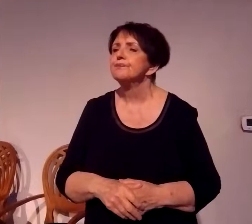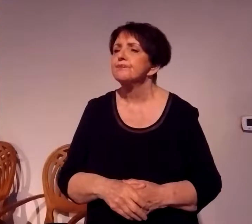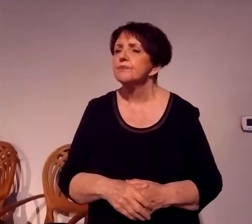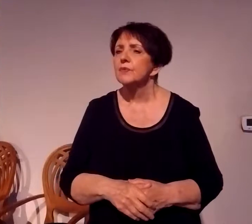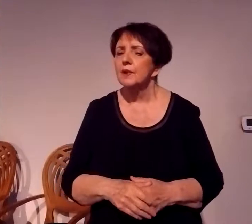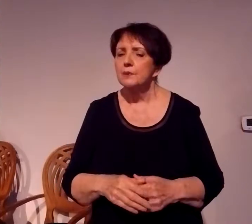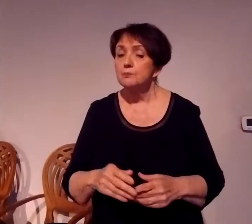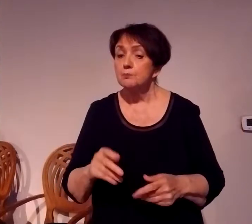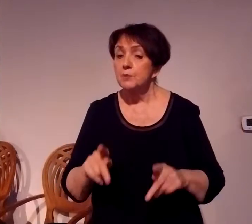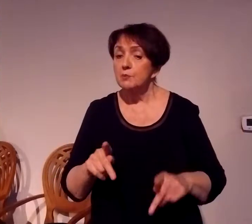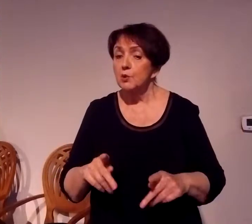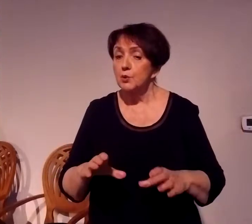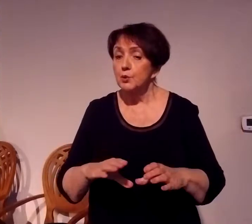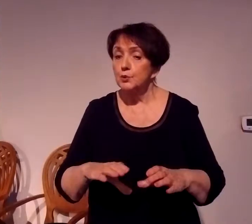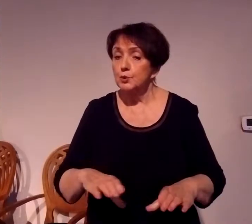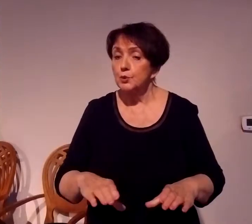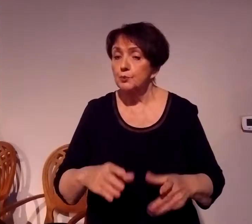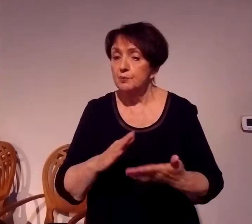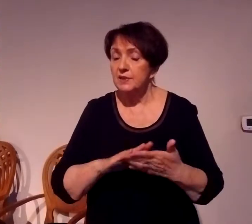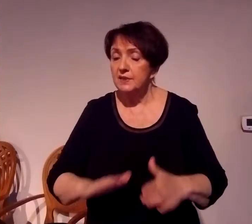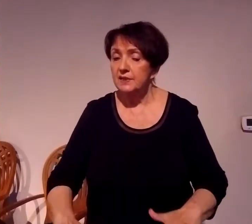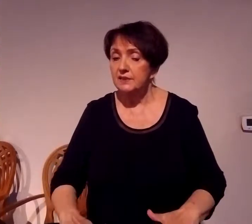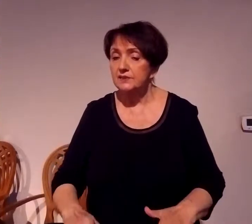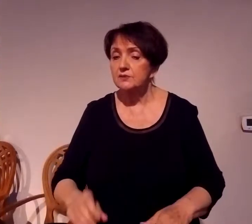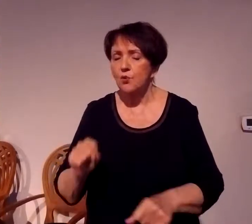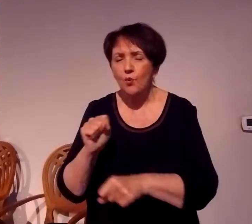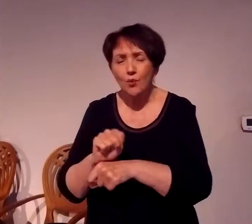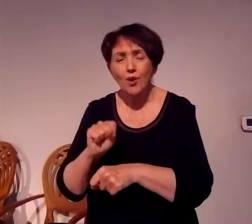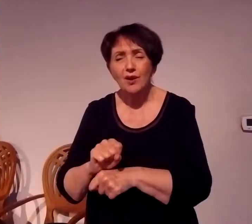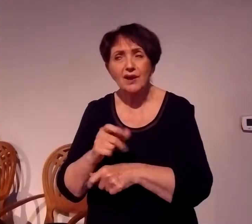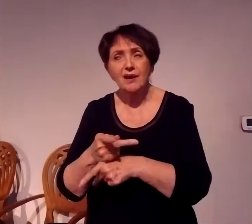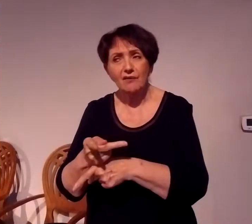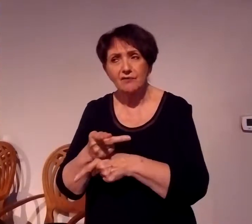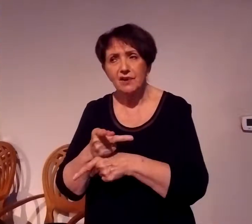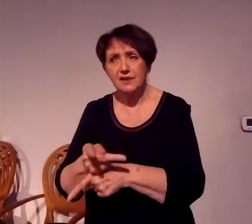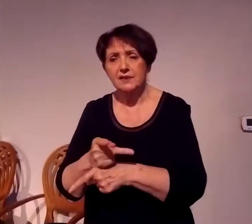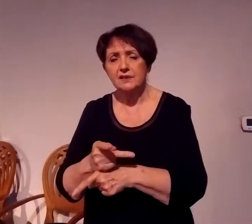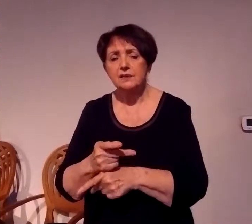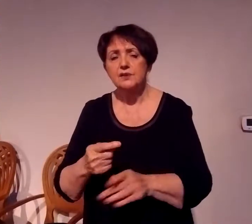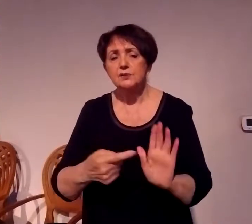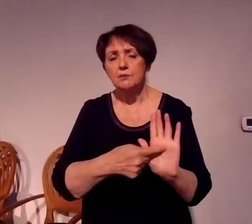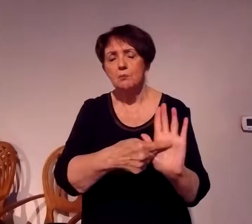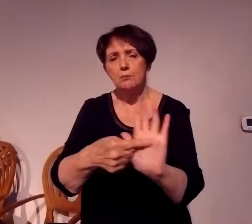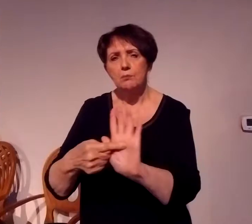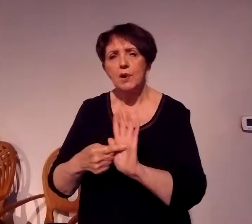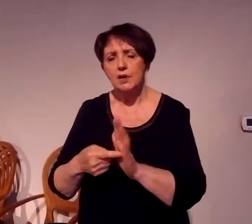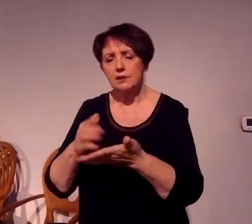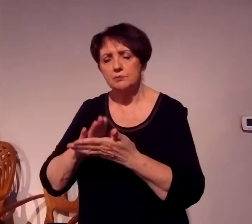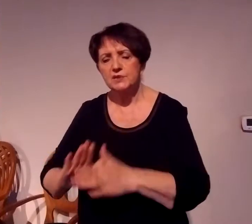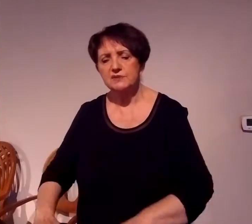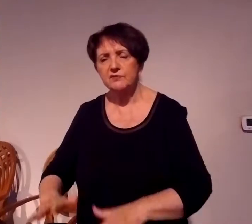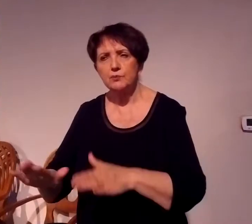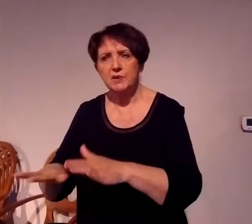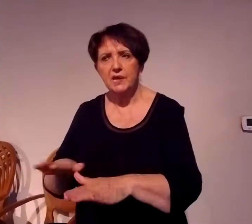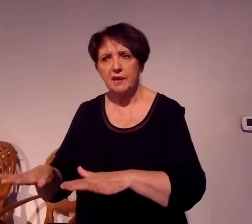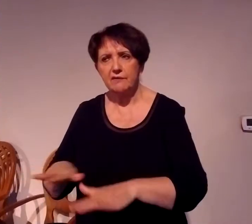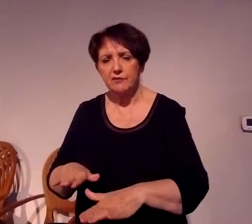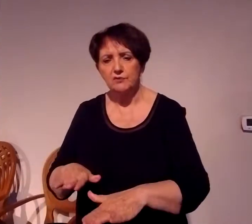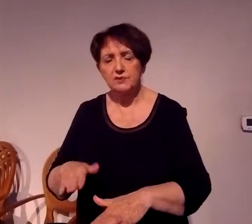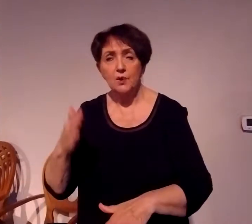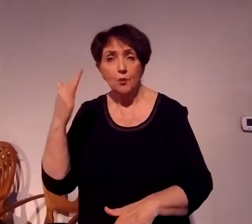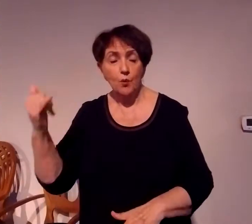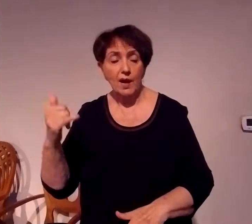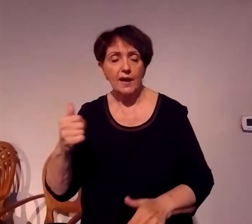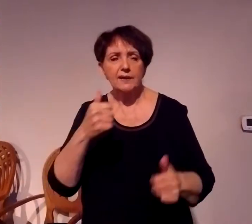work so careful to model and embody peaceful behaviors. Because each one of us